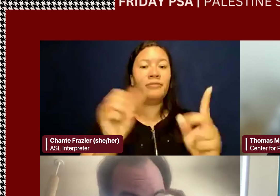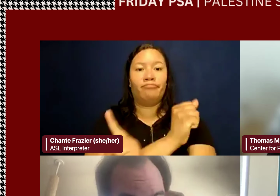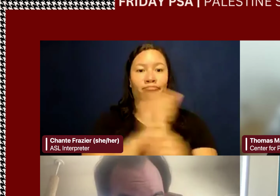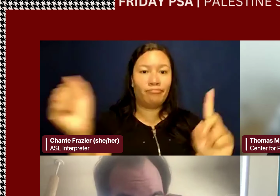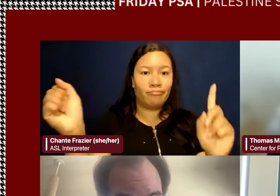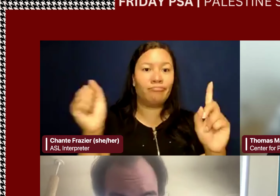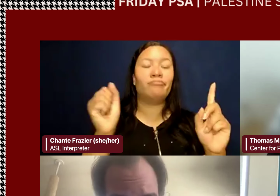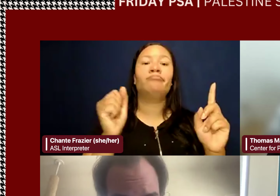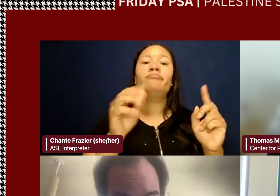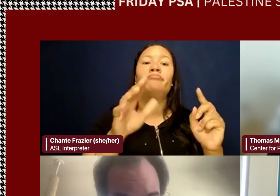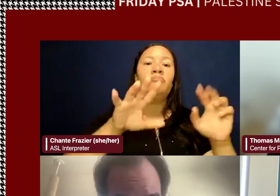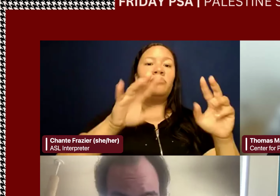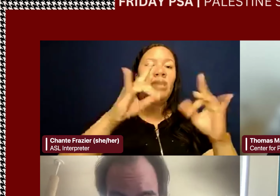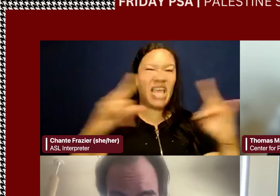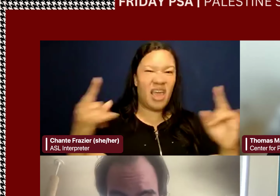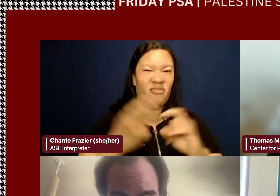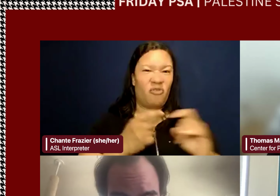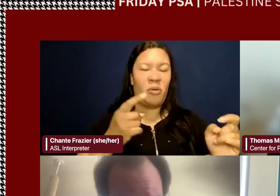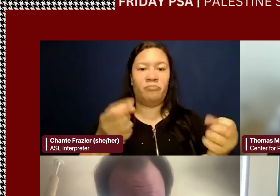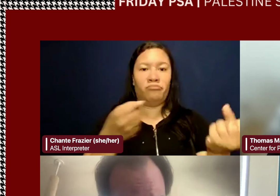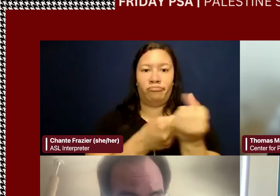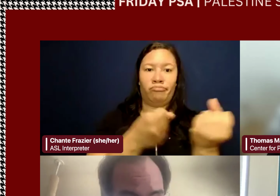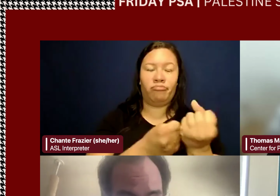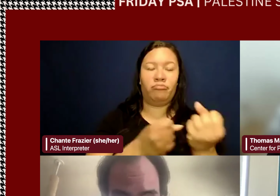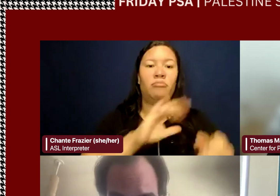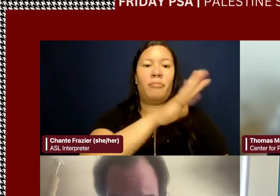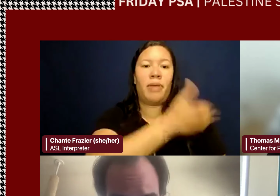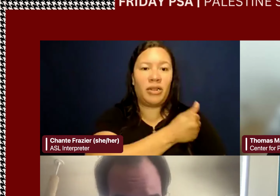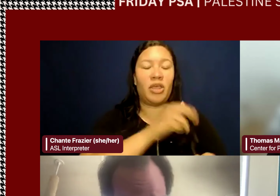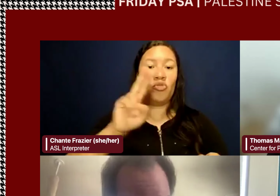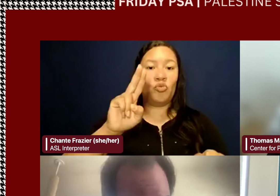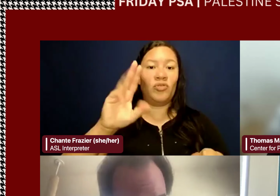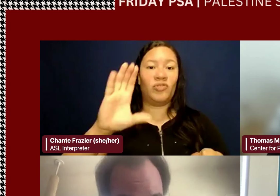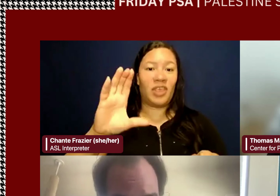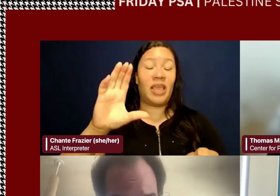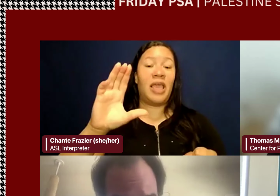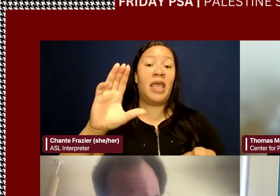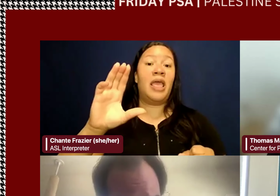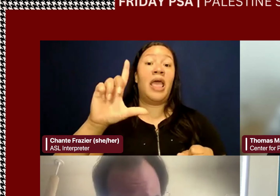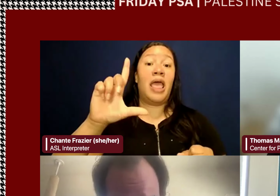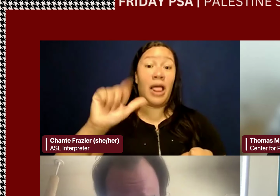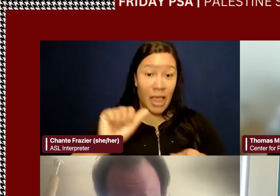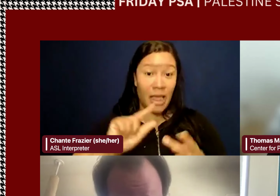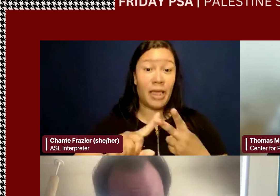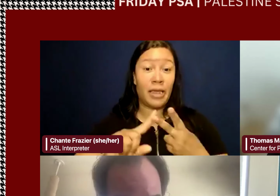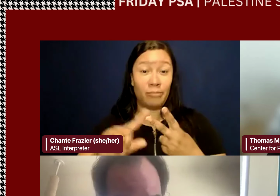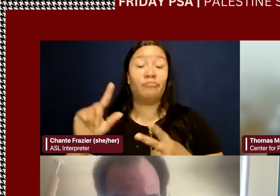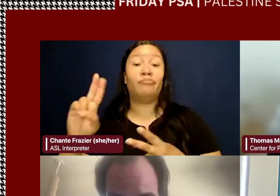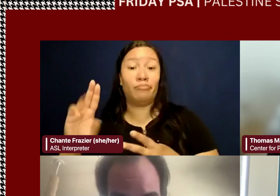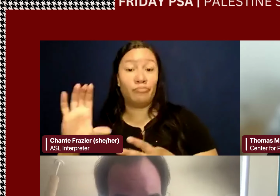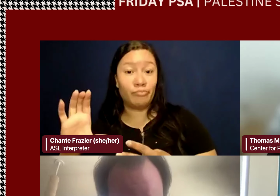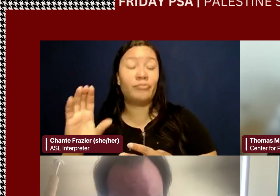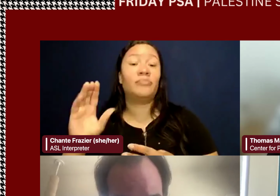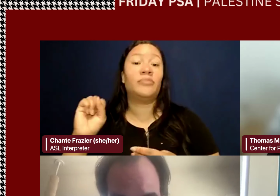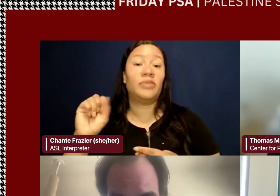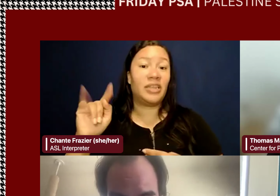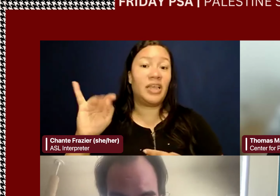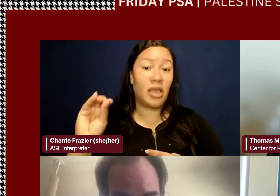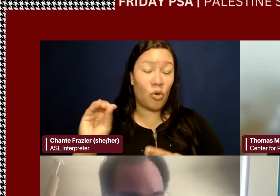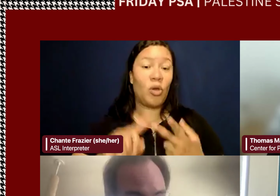pro-Palestine protesters at UCLA, UC San Diego, UC Irvine. The encampments were